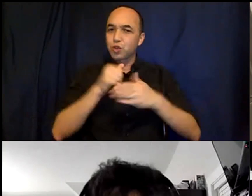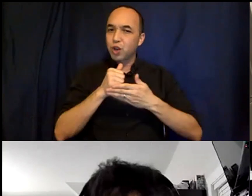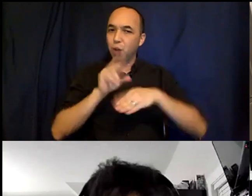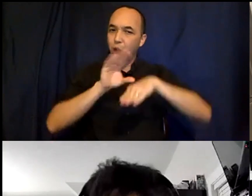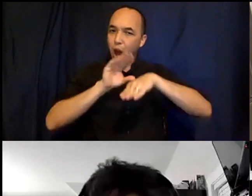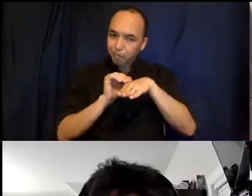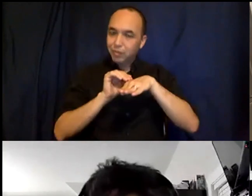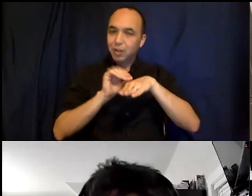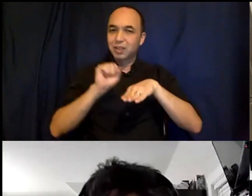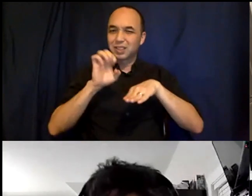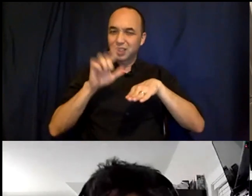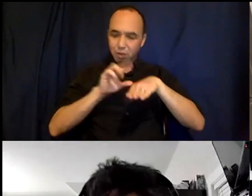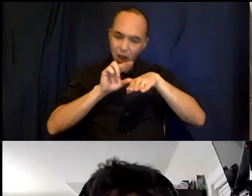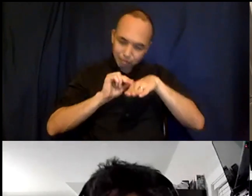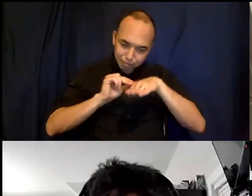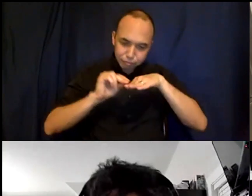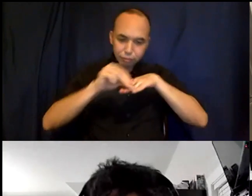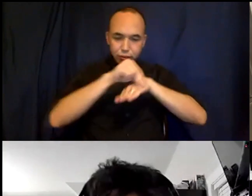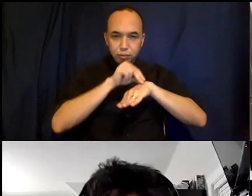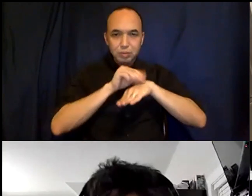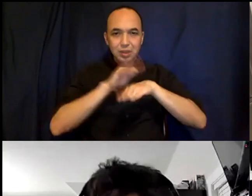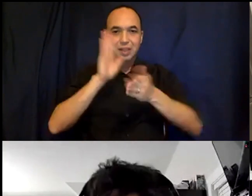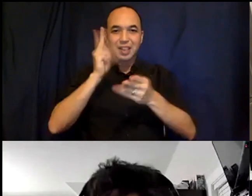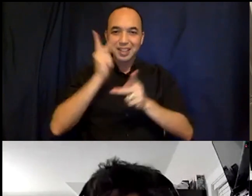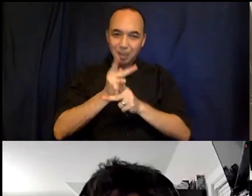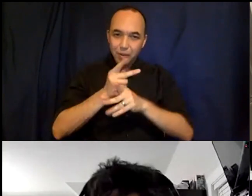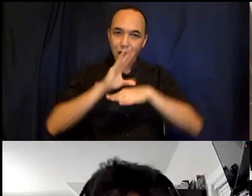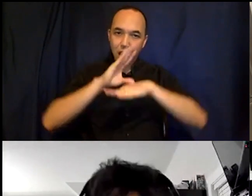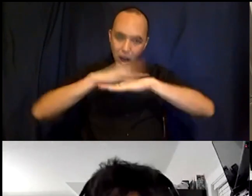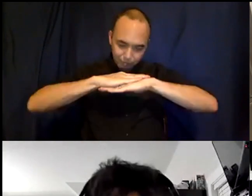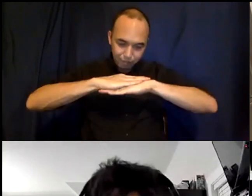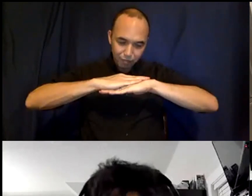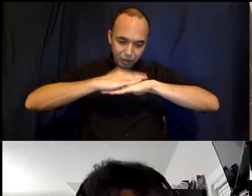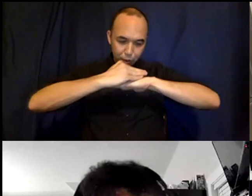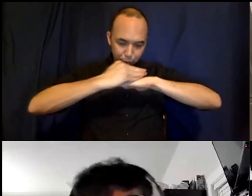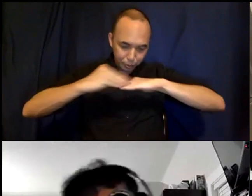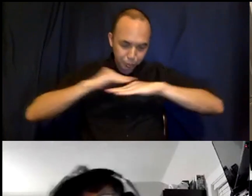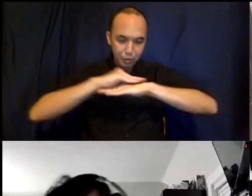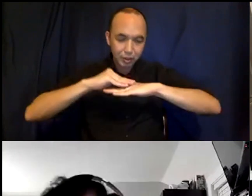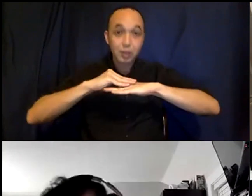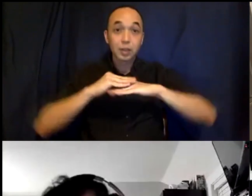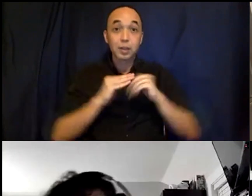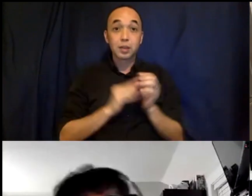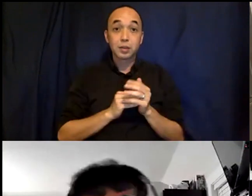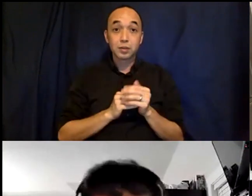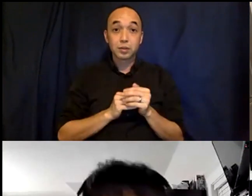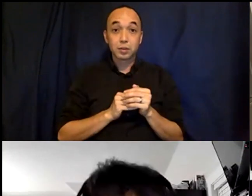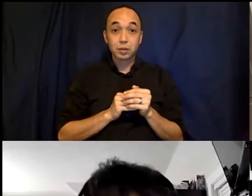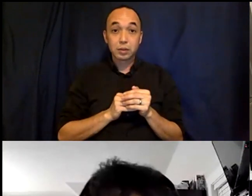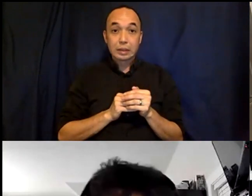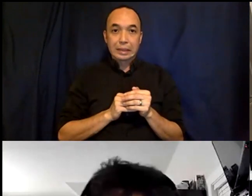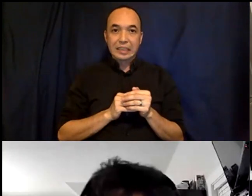the jam away from the edge. This is how much I care about you guys. I normally would never do this, but I'm going to scoop some